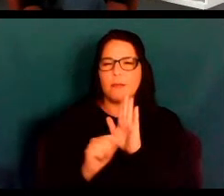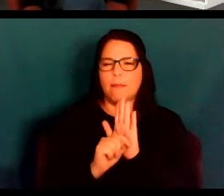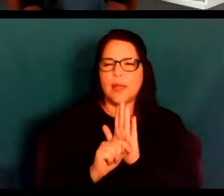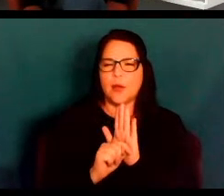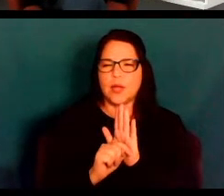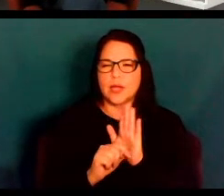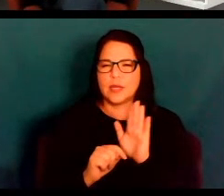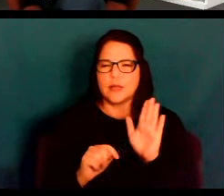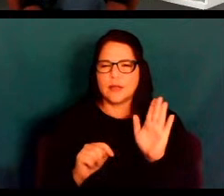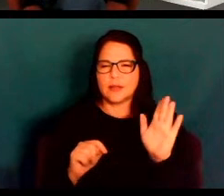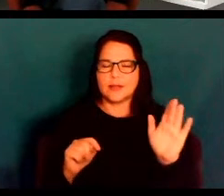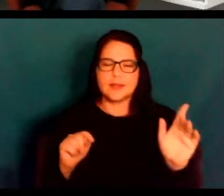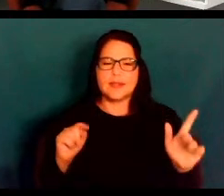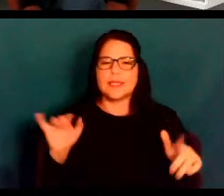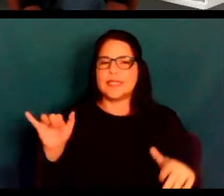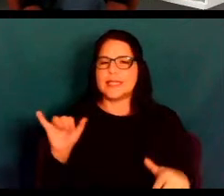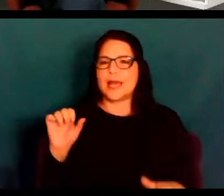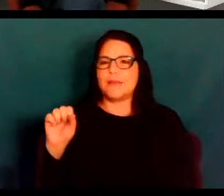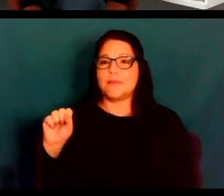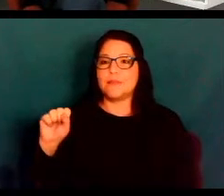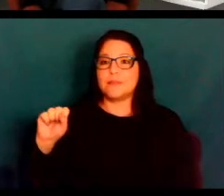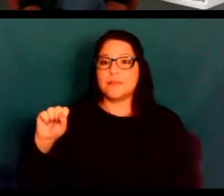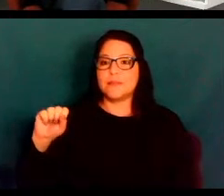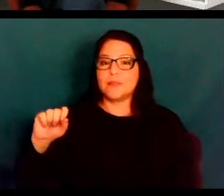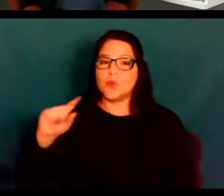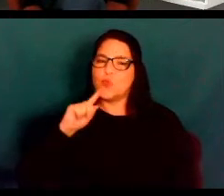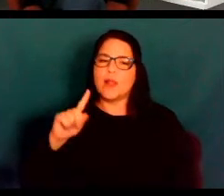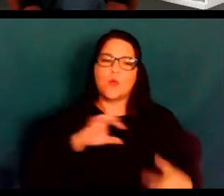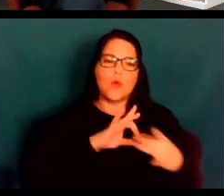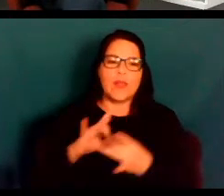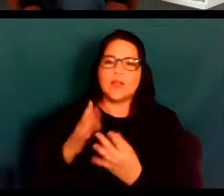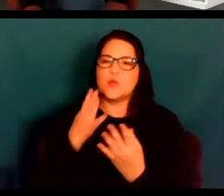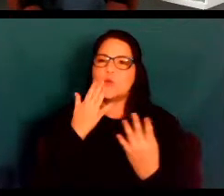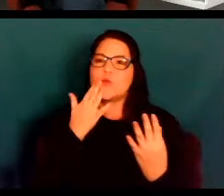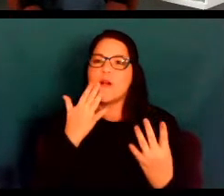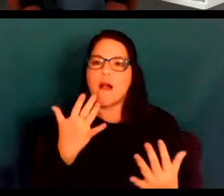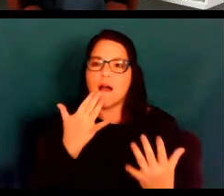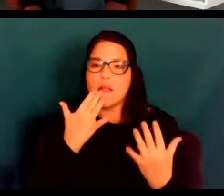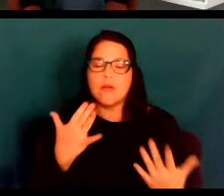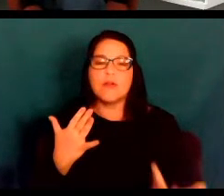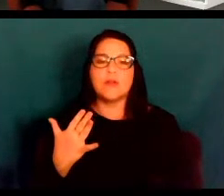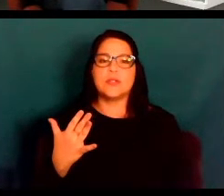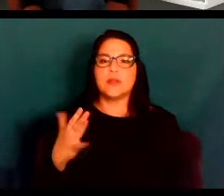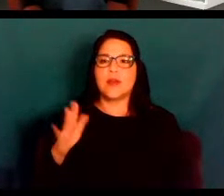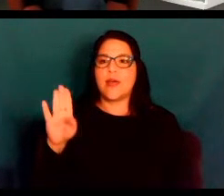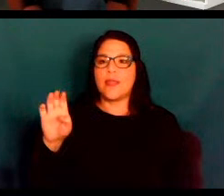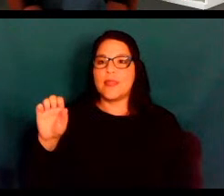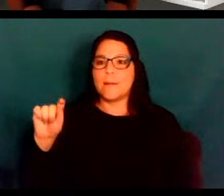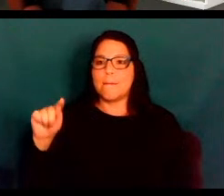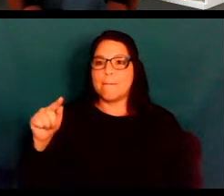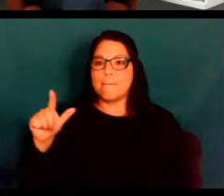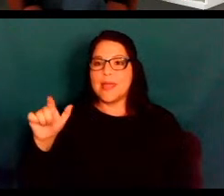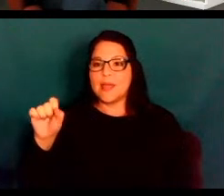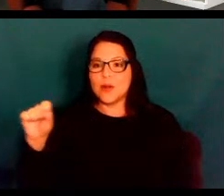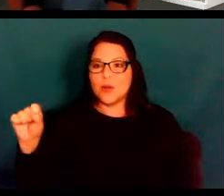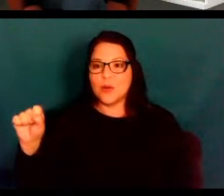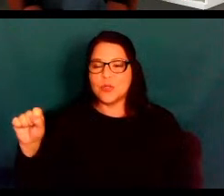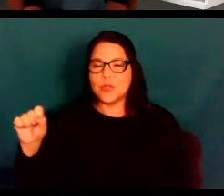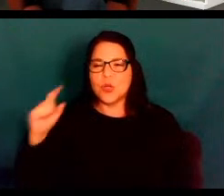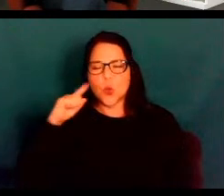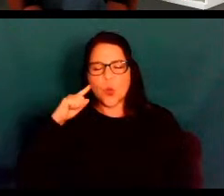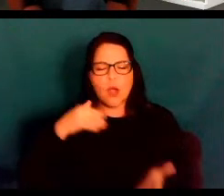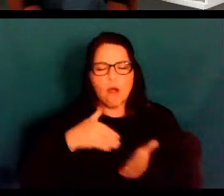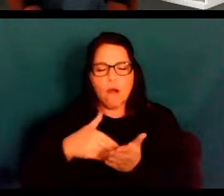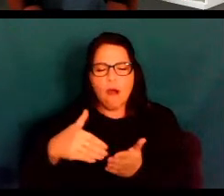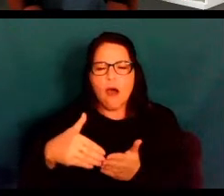was all about, you know, colors and the Beatles and all of the, you always hear people talking